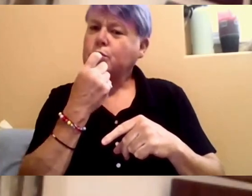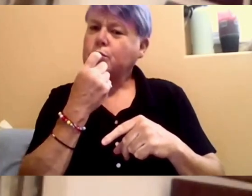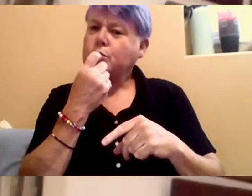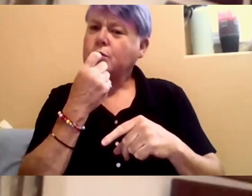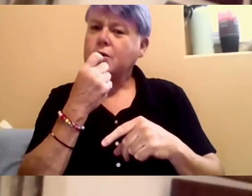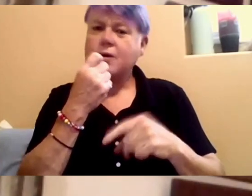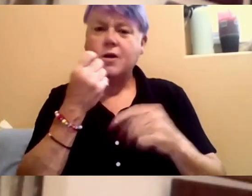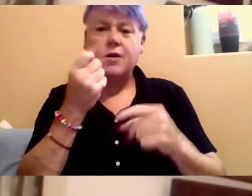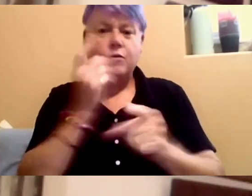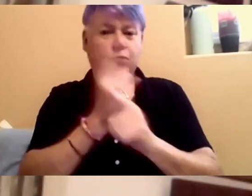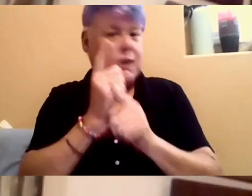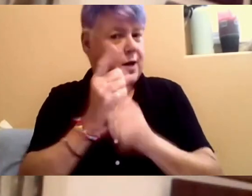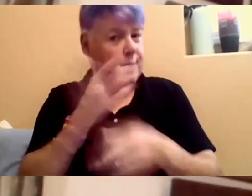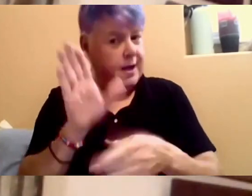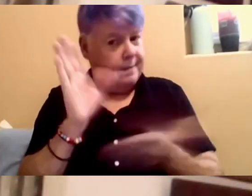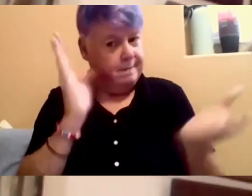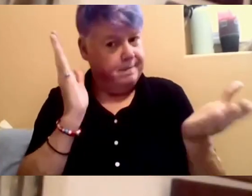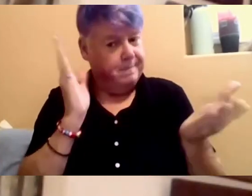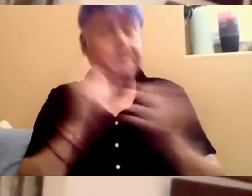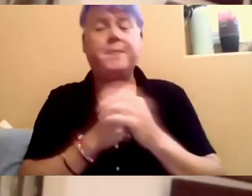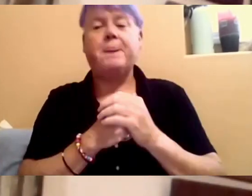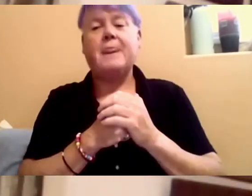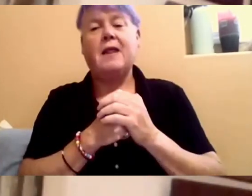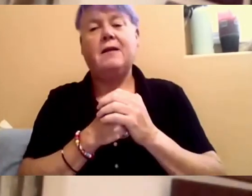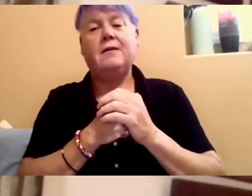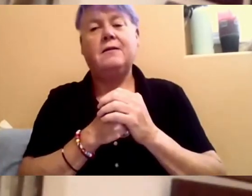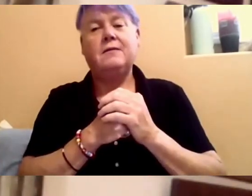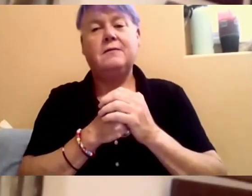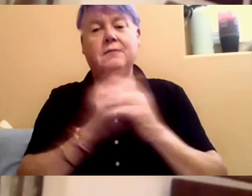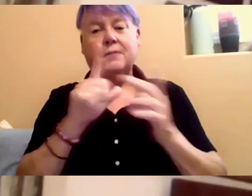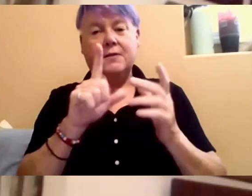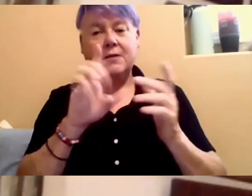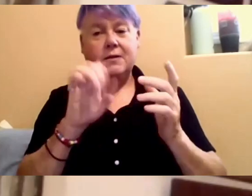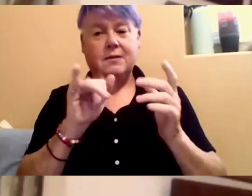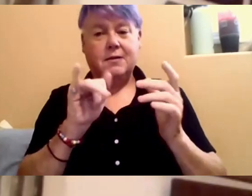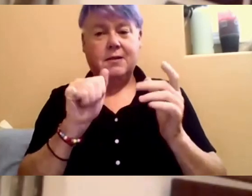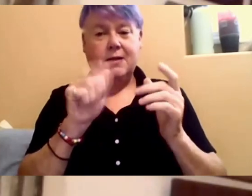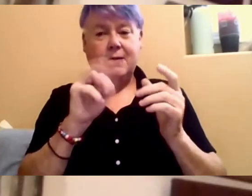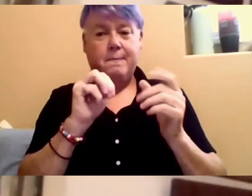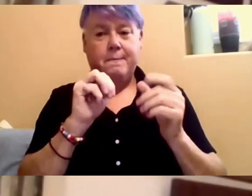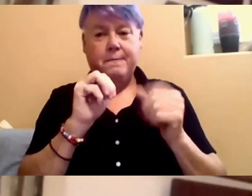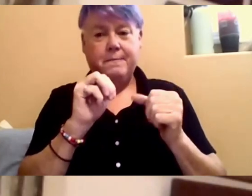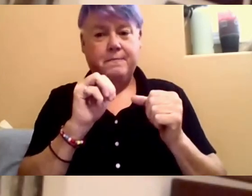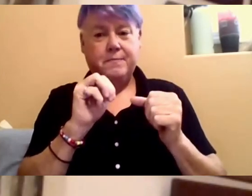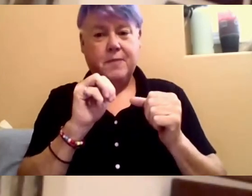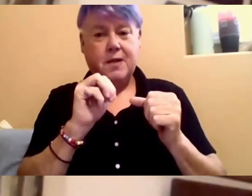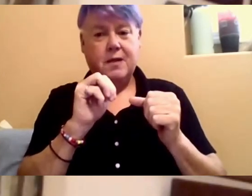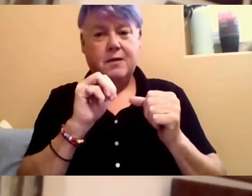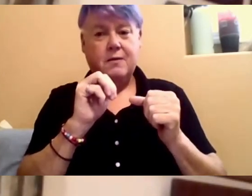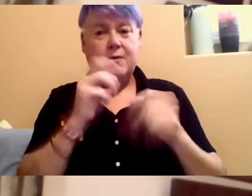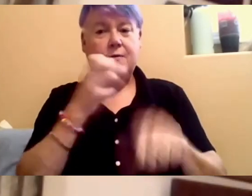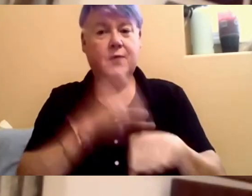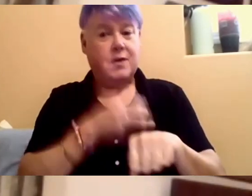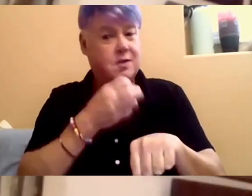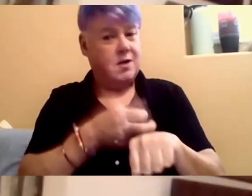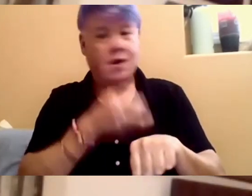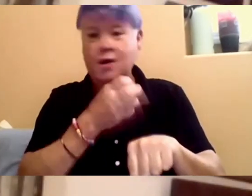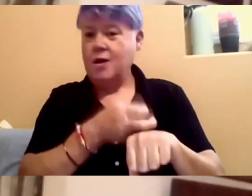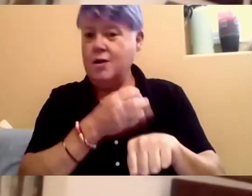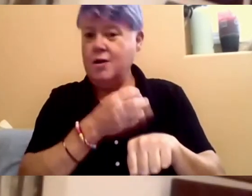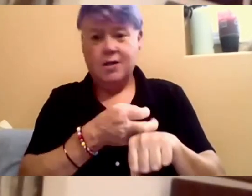away. Um, Liam Kane, the man next door, was extraordinarily difficult.